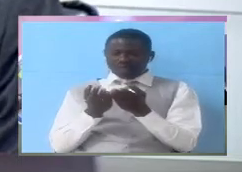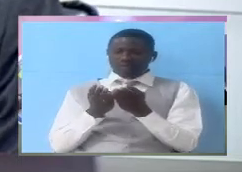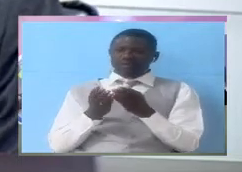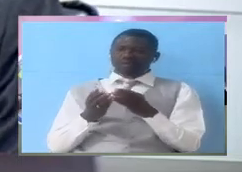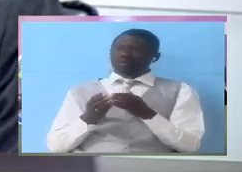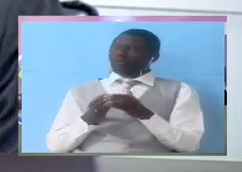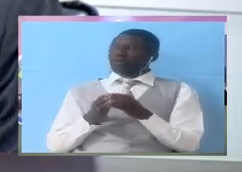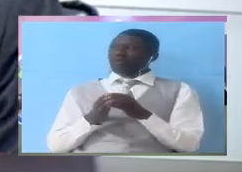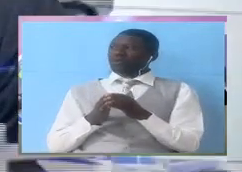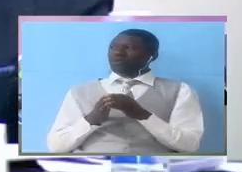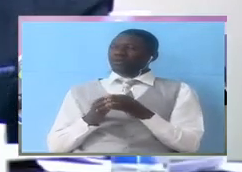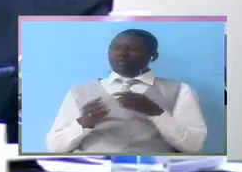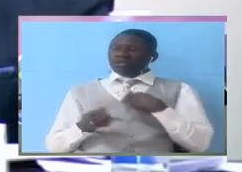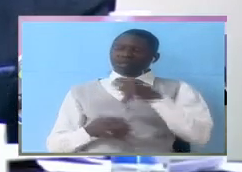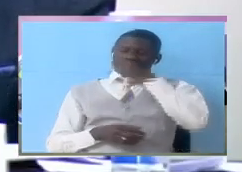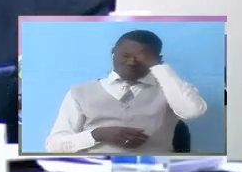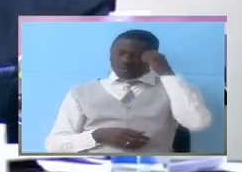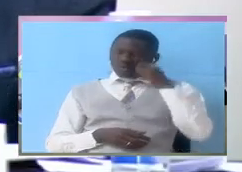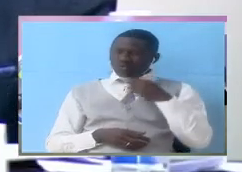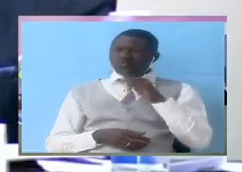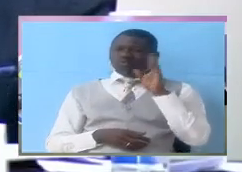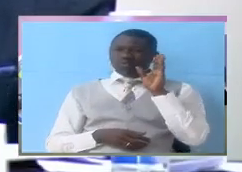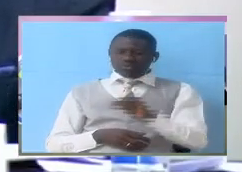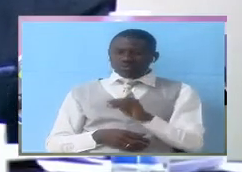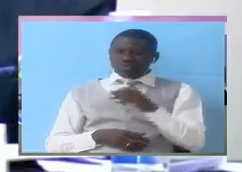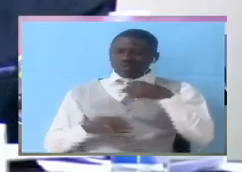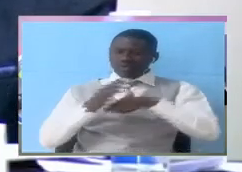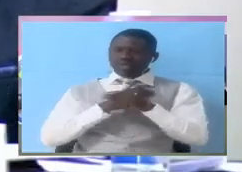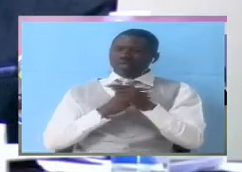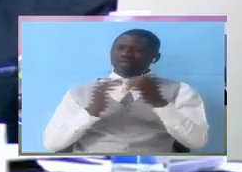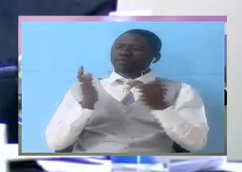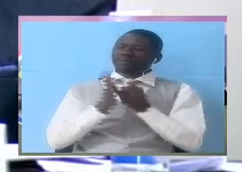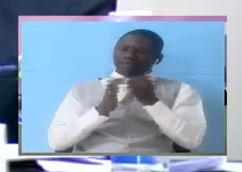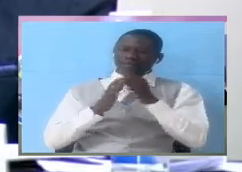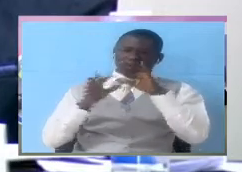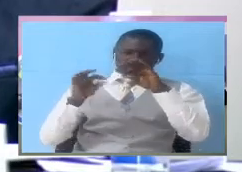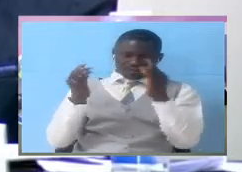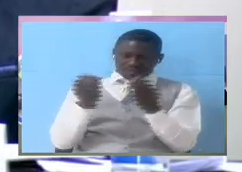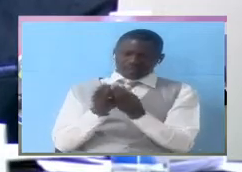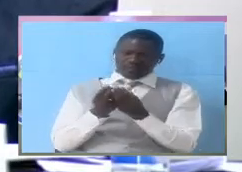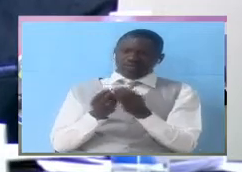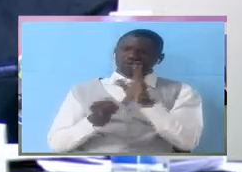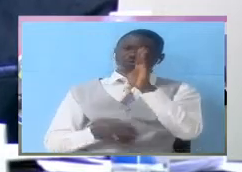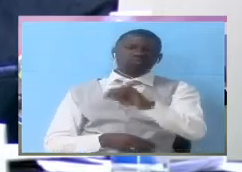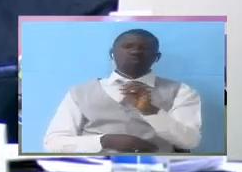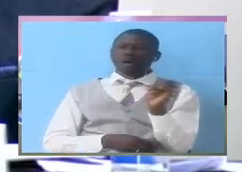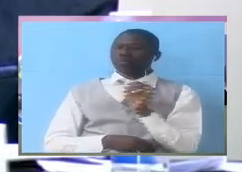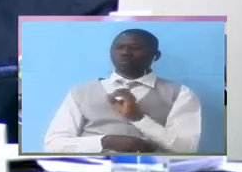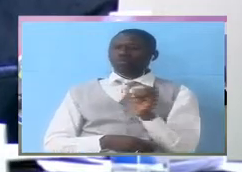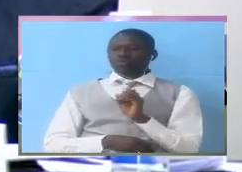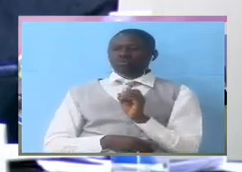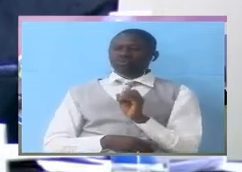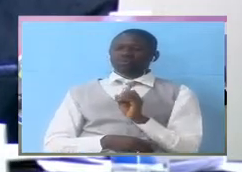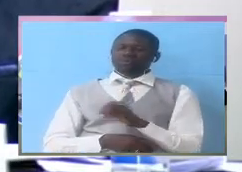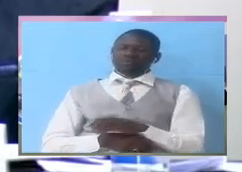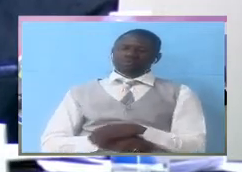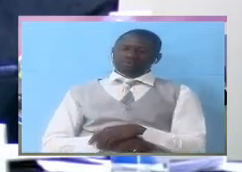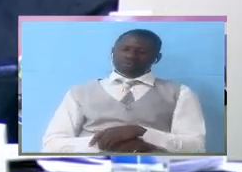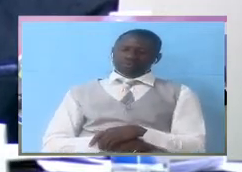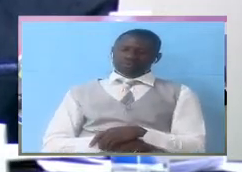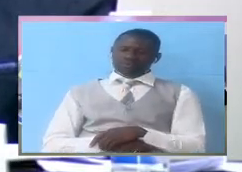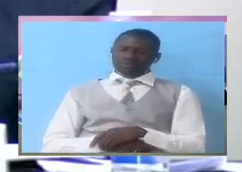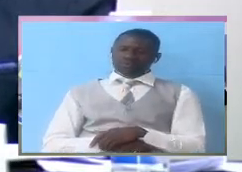I was supposed to do in the panel I did not do. Wax nga ne liggey bi nga xamne mom nga waron def ci panel bobu